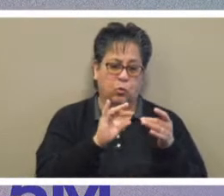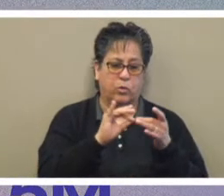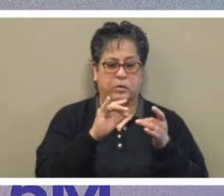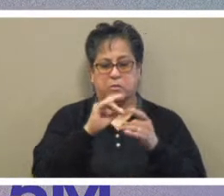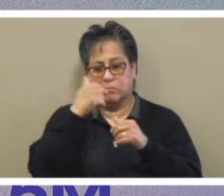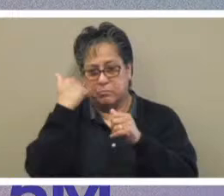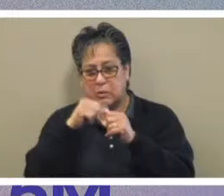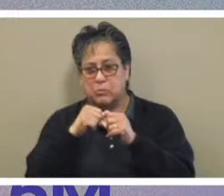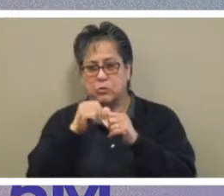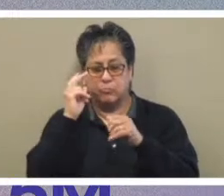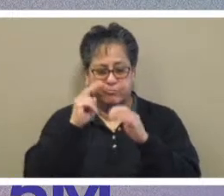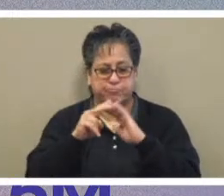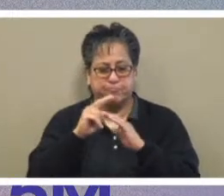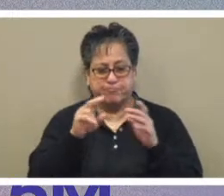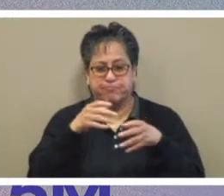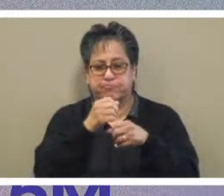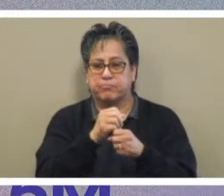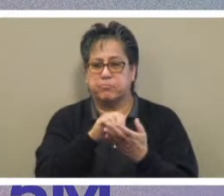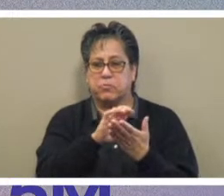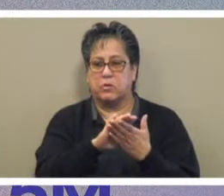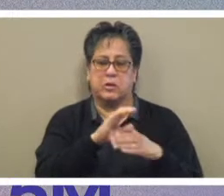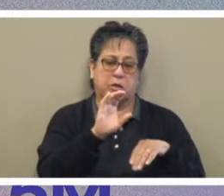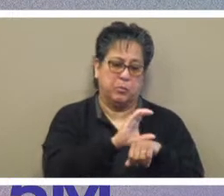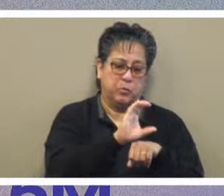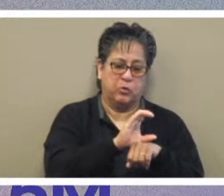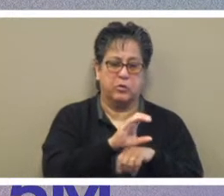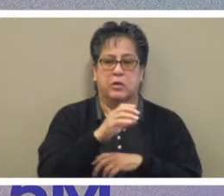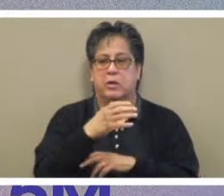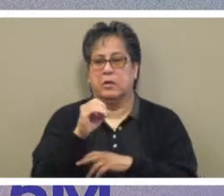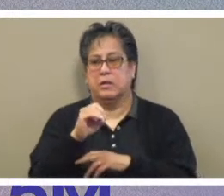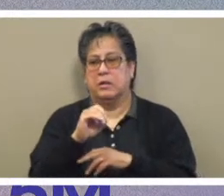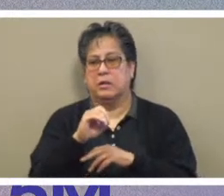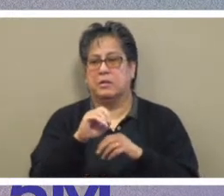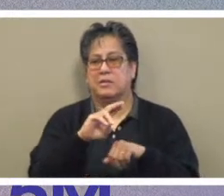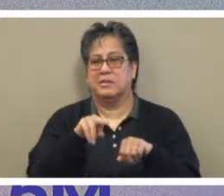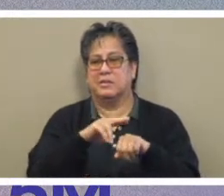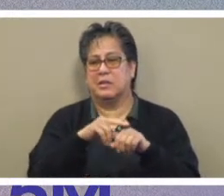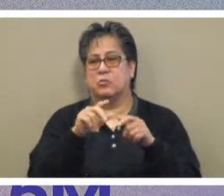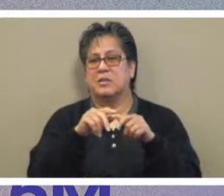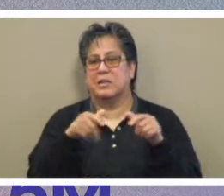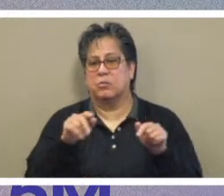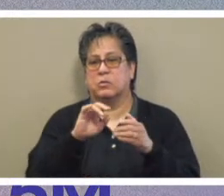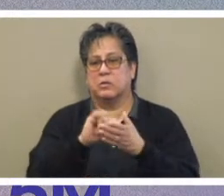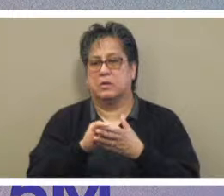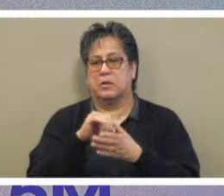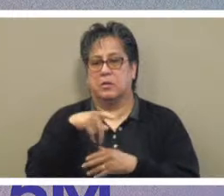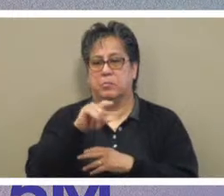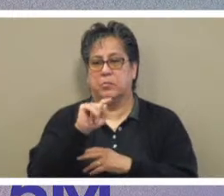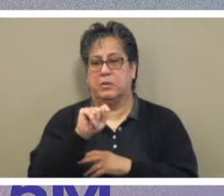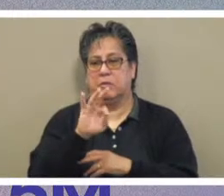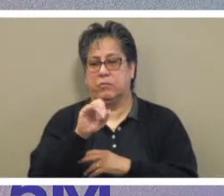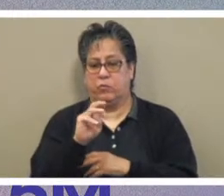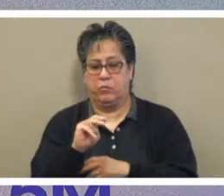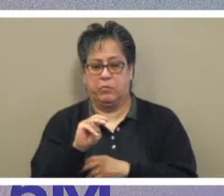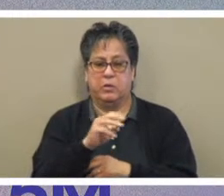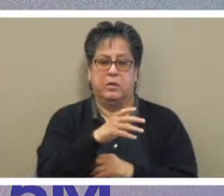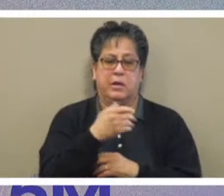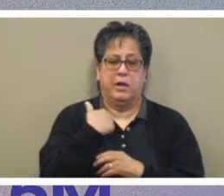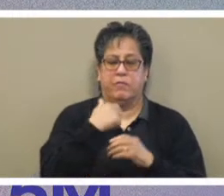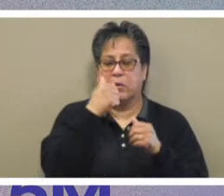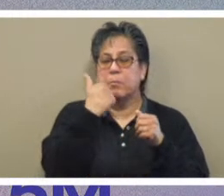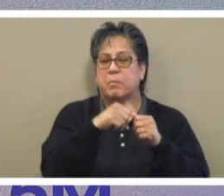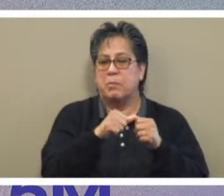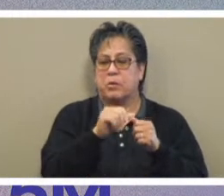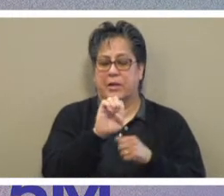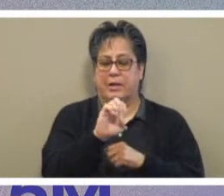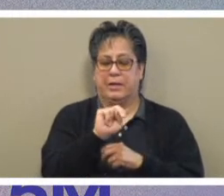them. We are working on both the computer vision and the natural language processing side of that platform to create a memory engine